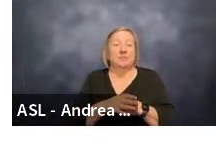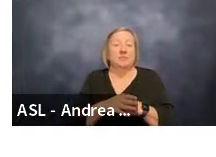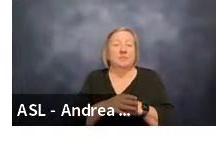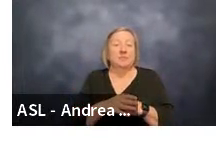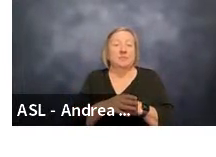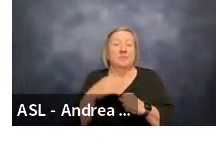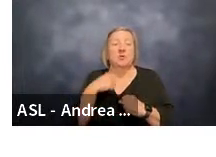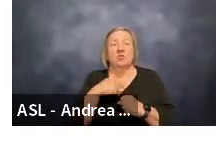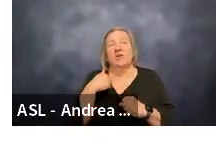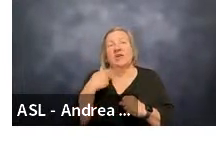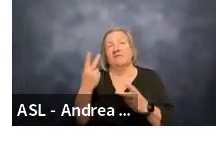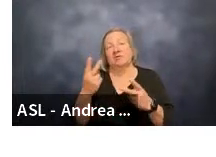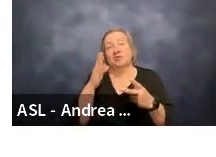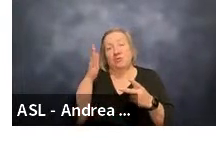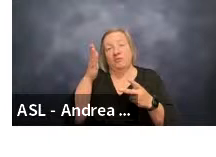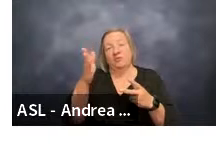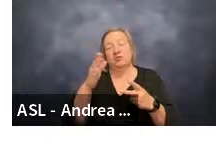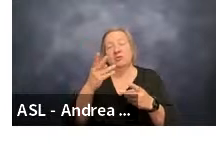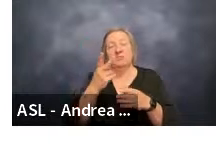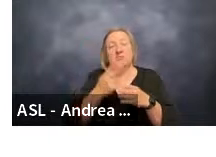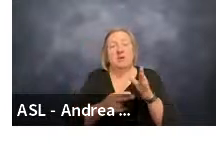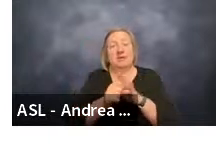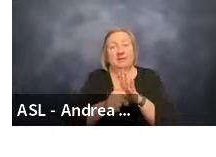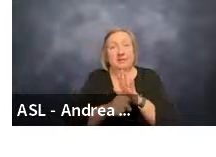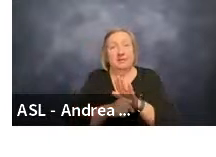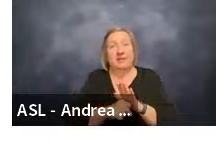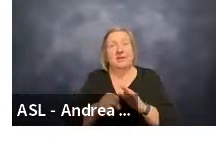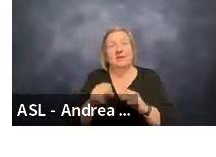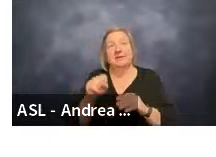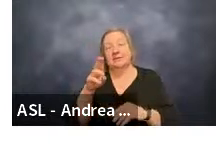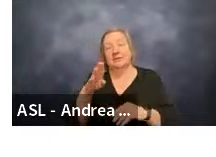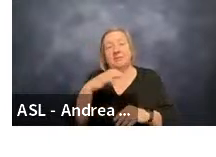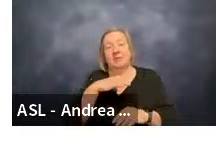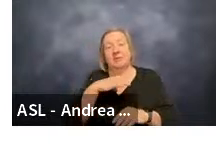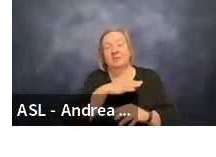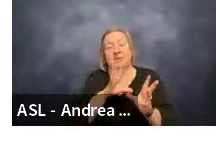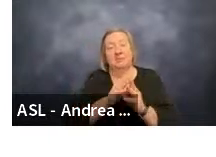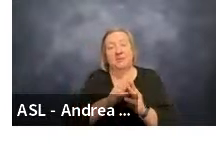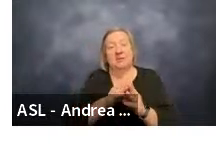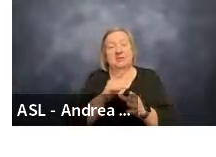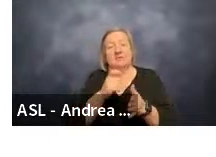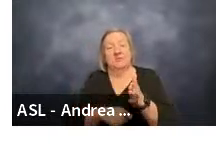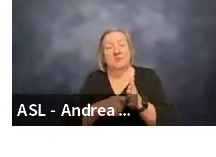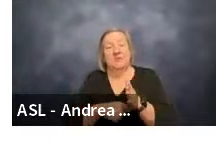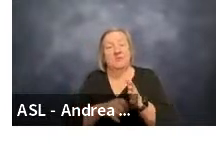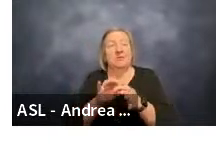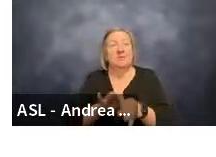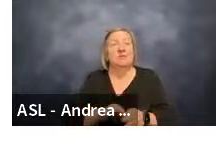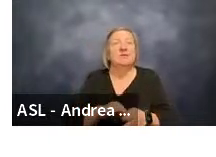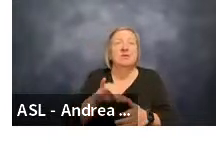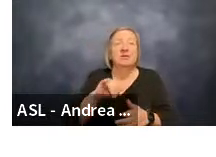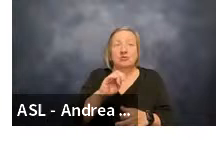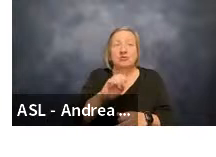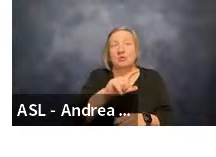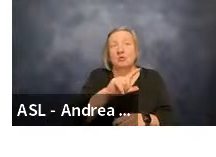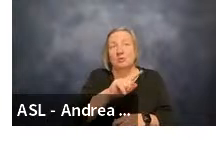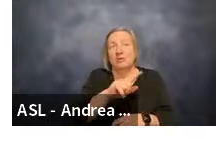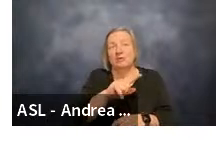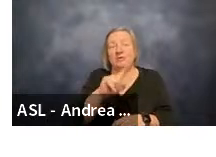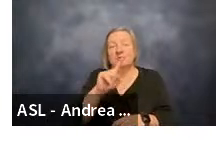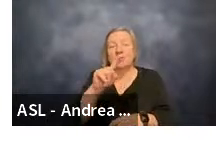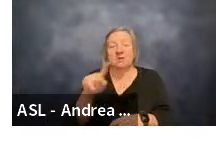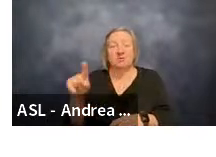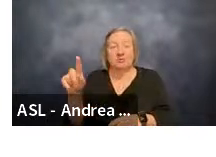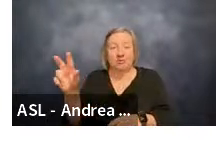we have two bi-state tolling subcommittees coming up. First on June 21st from 1 to 3 p.m. and then